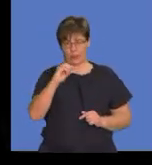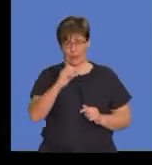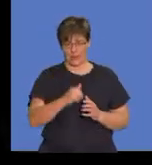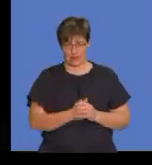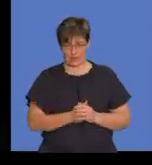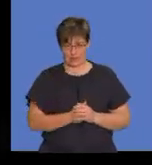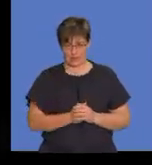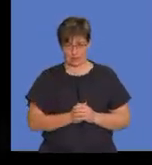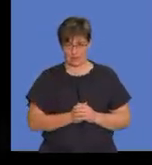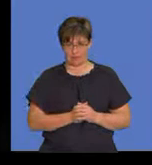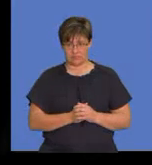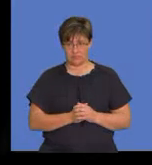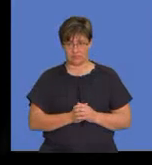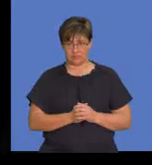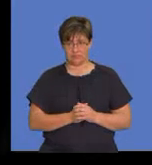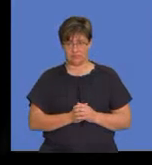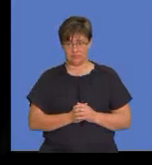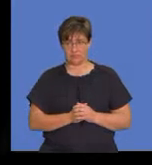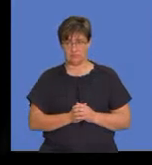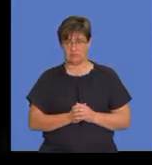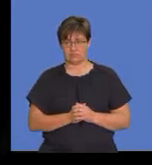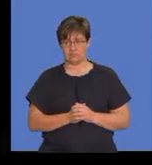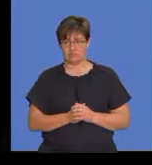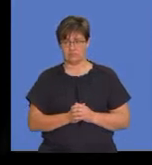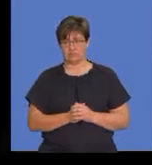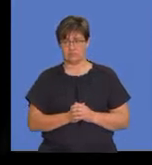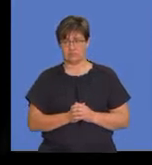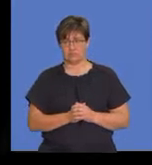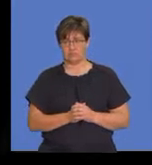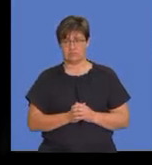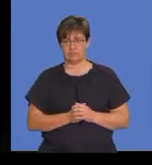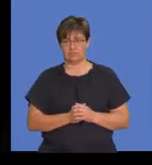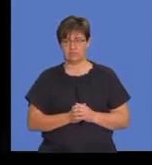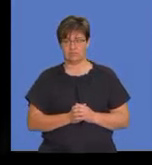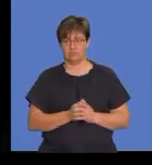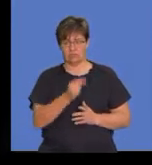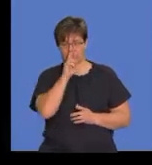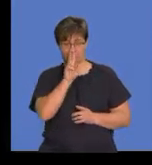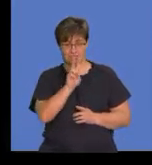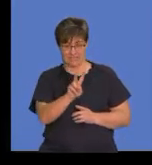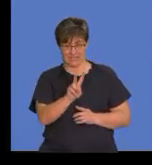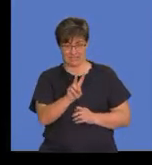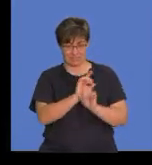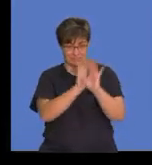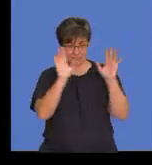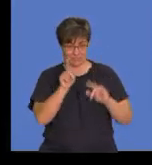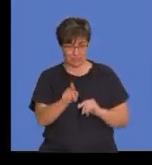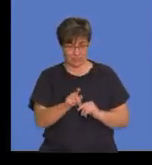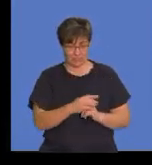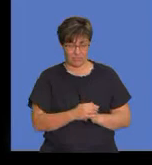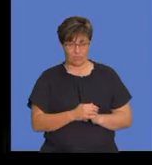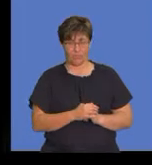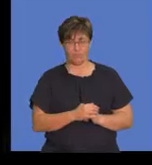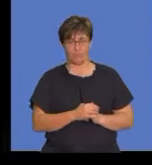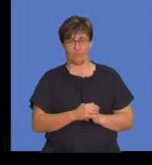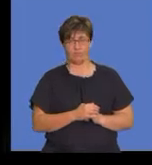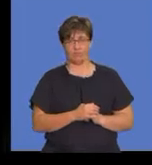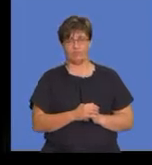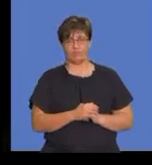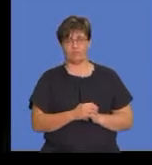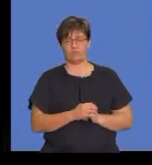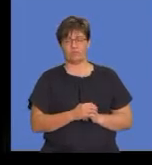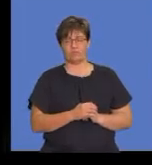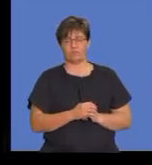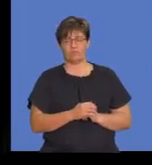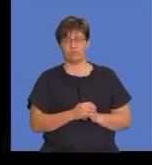a letter that is a lowercase c. So this is what I mean, A like that, B and C. So you can